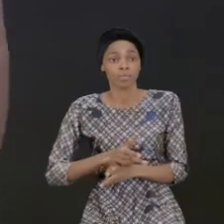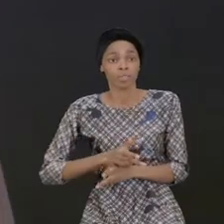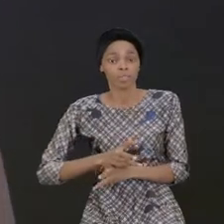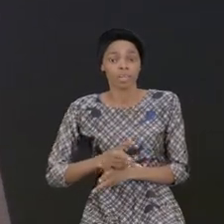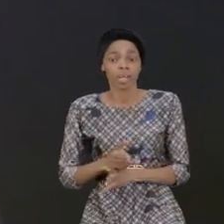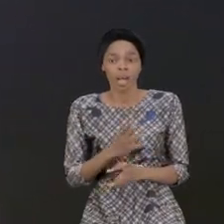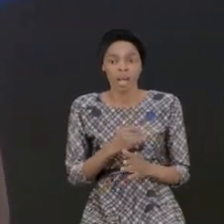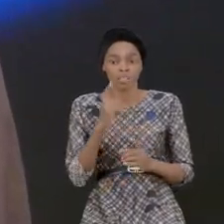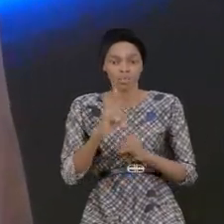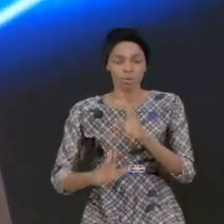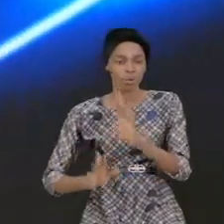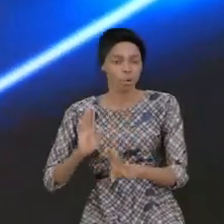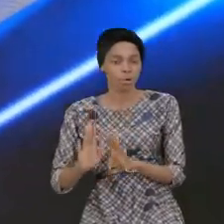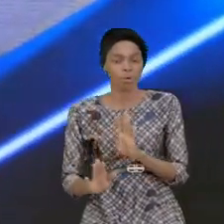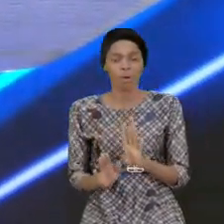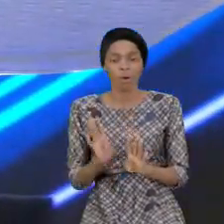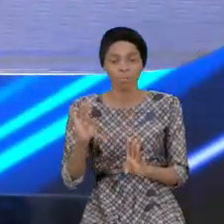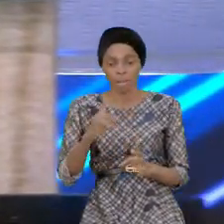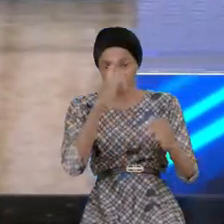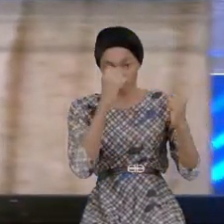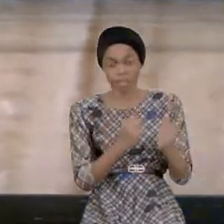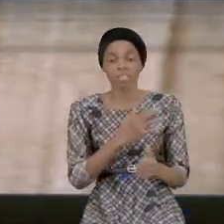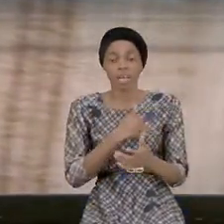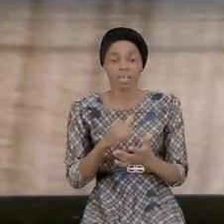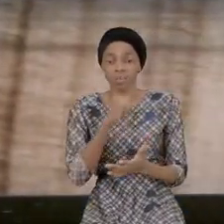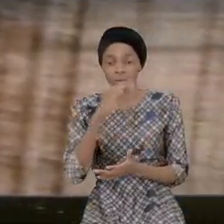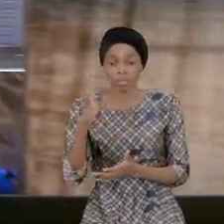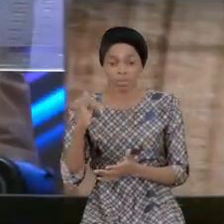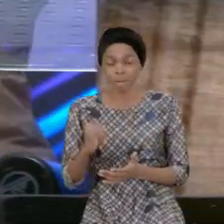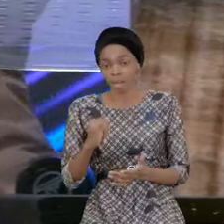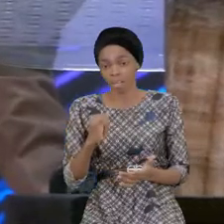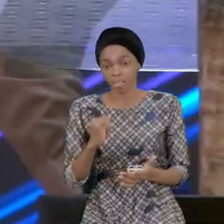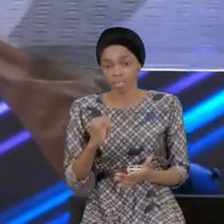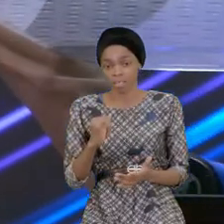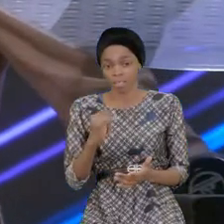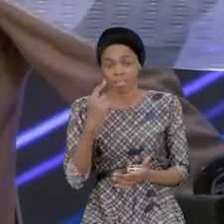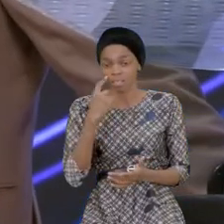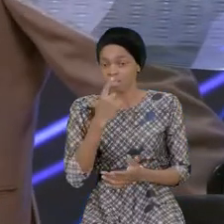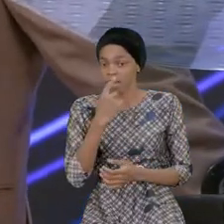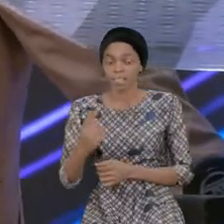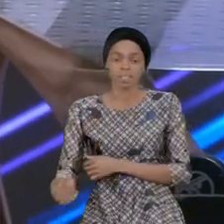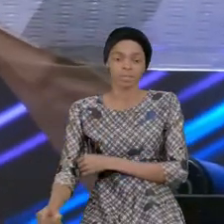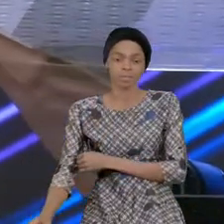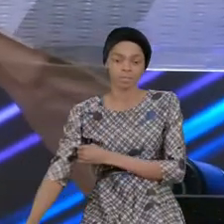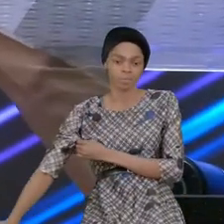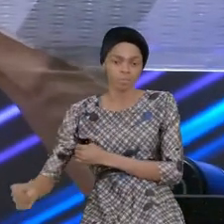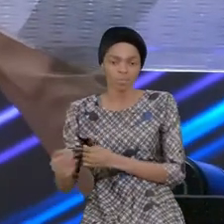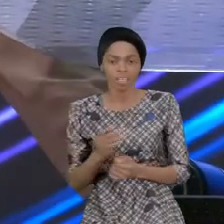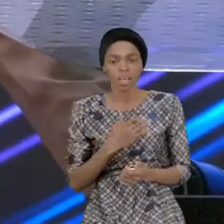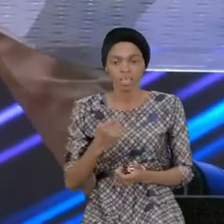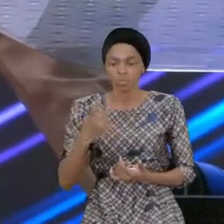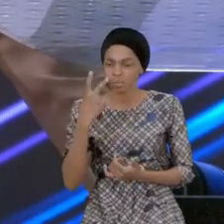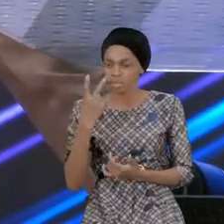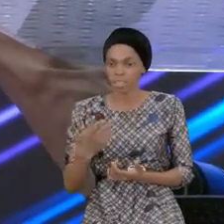faith and not by sight. We'll see dazzling things around us, confusing